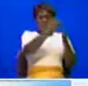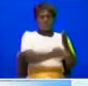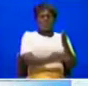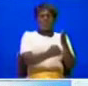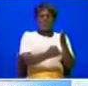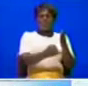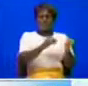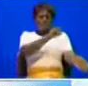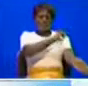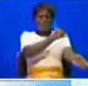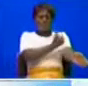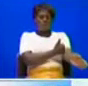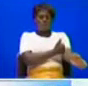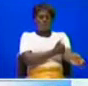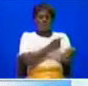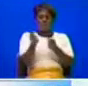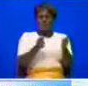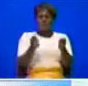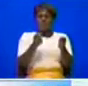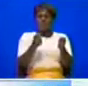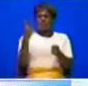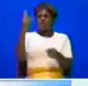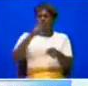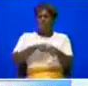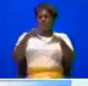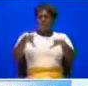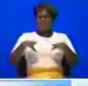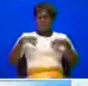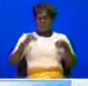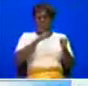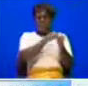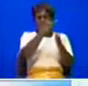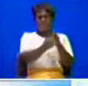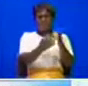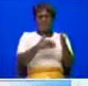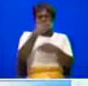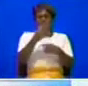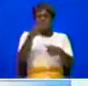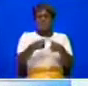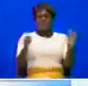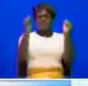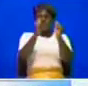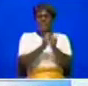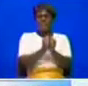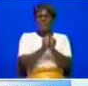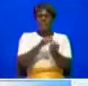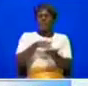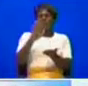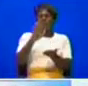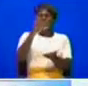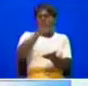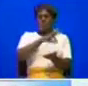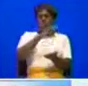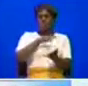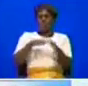Regulatory authority expects to double the uptake of insurance over the next decade, banking on increased incomes,